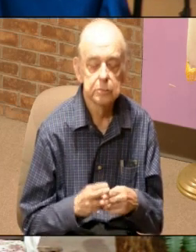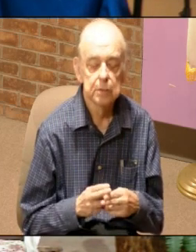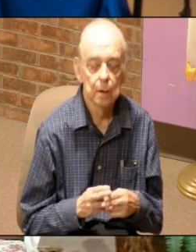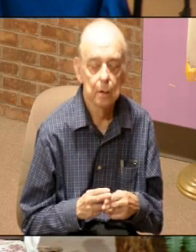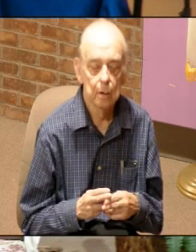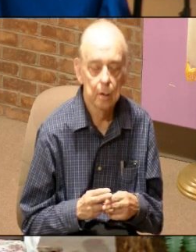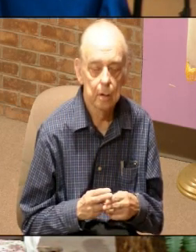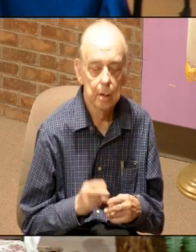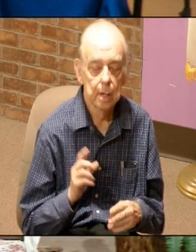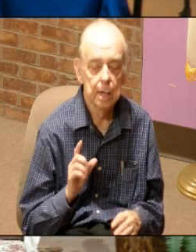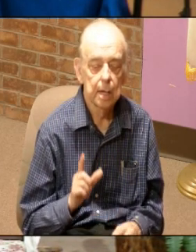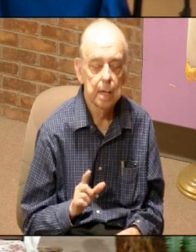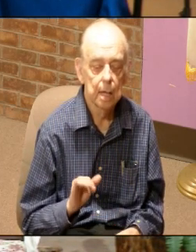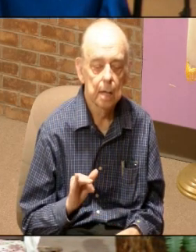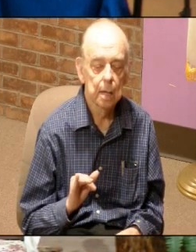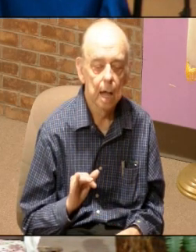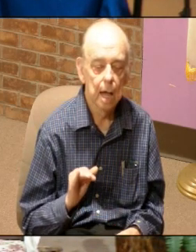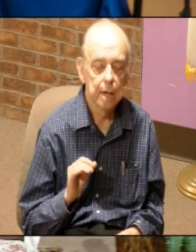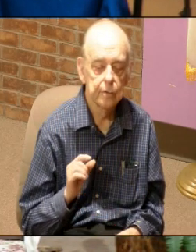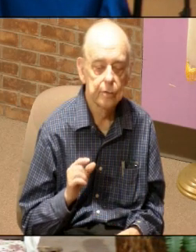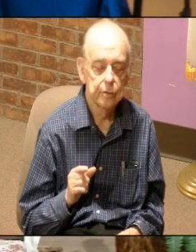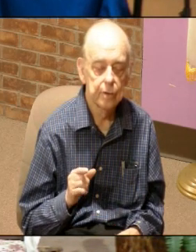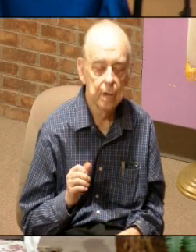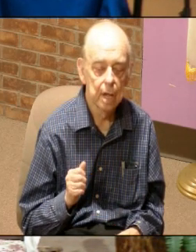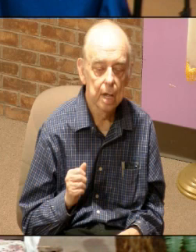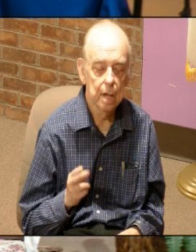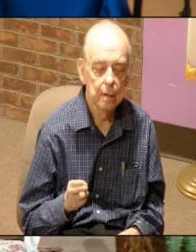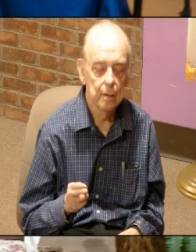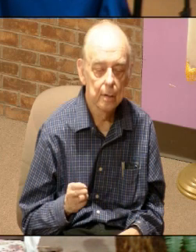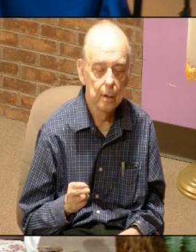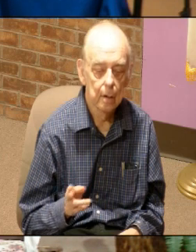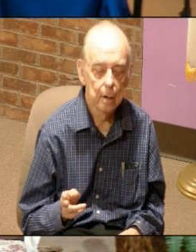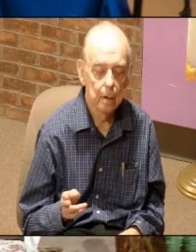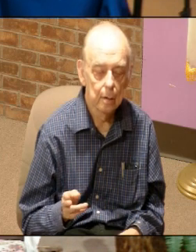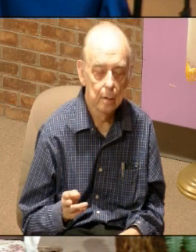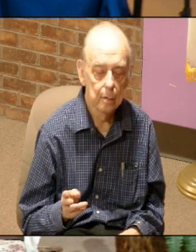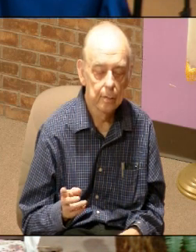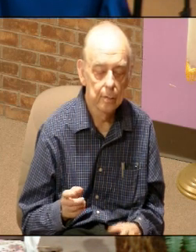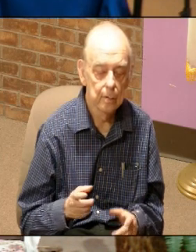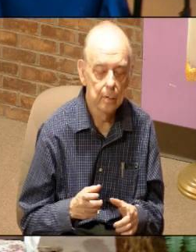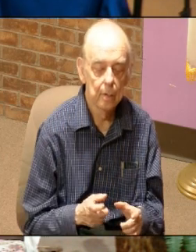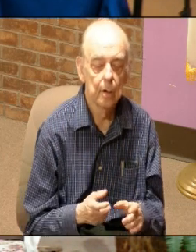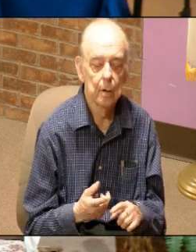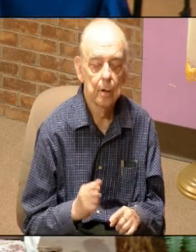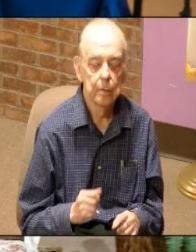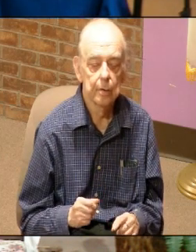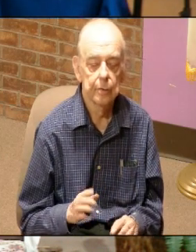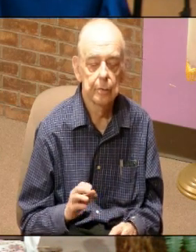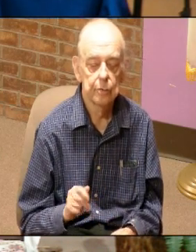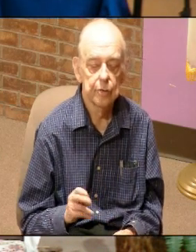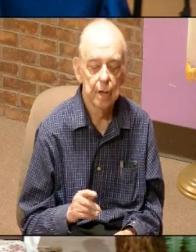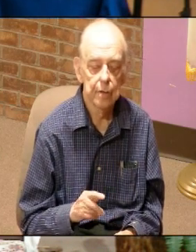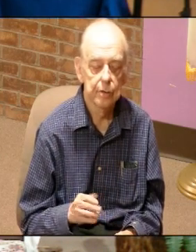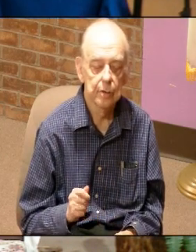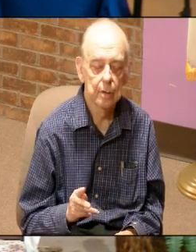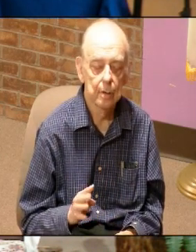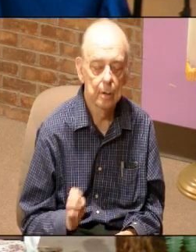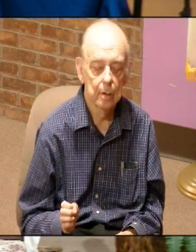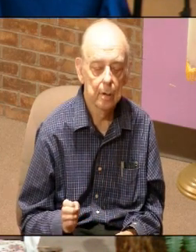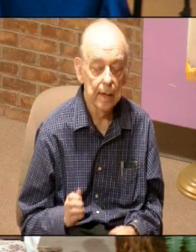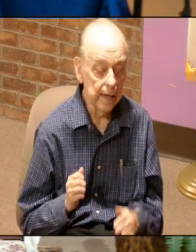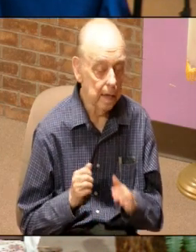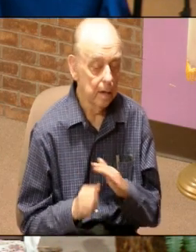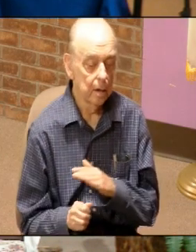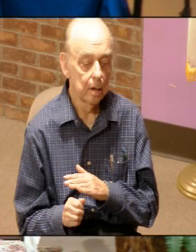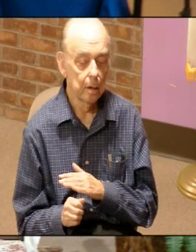of Elijah and Elijah had been running from Jezebel and he's hiding